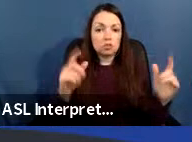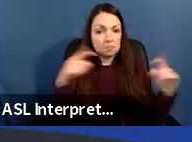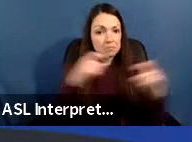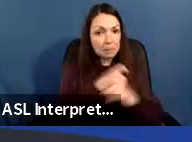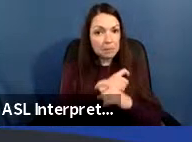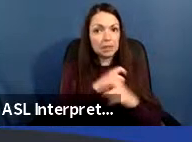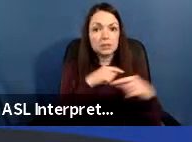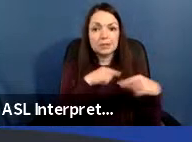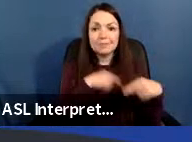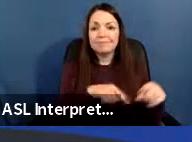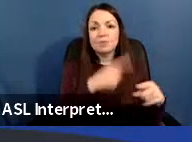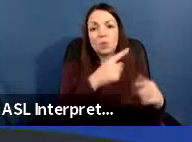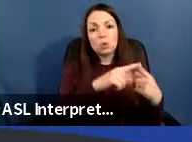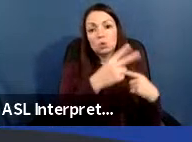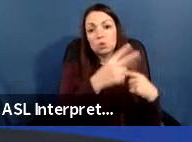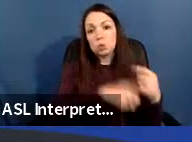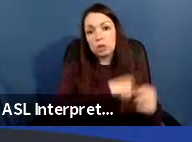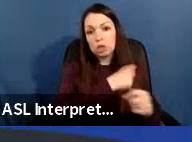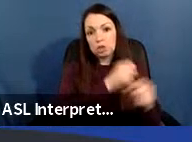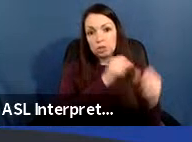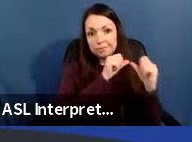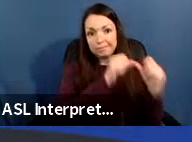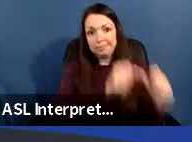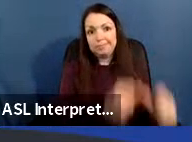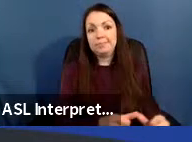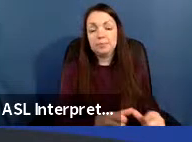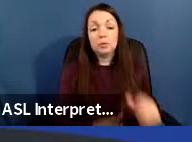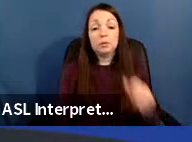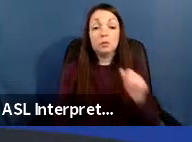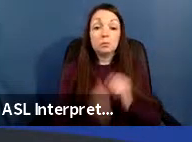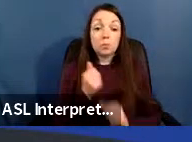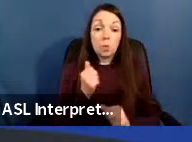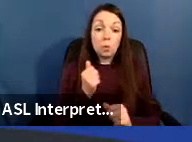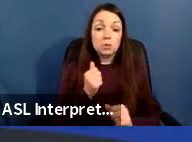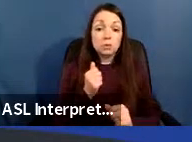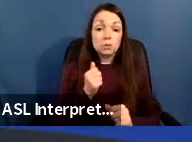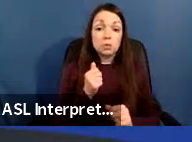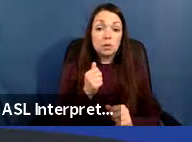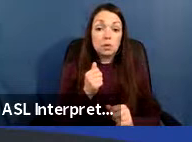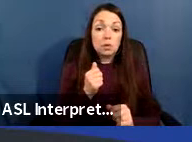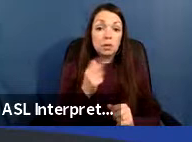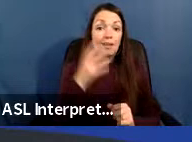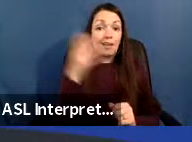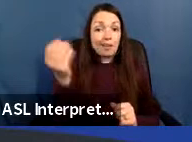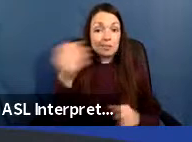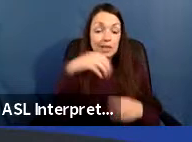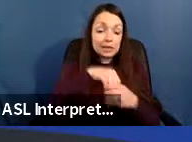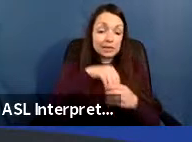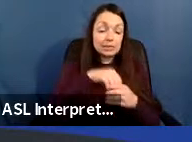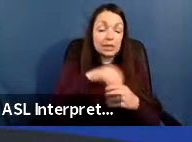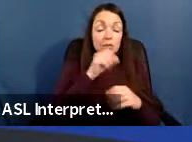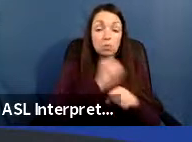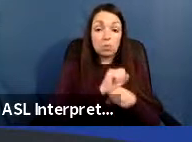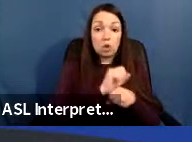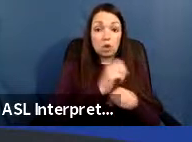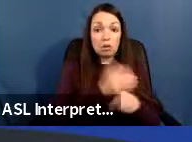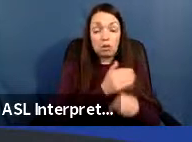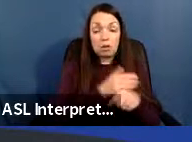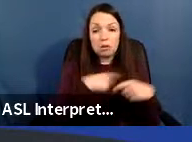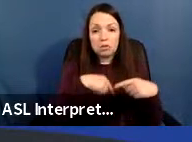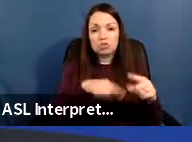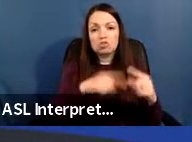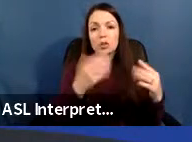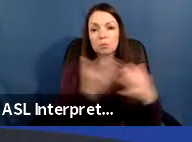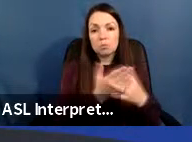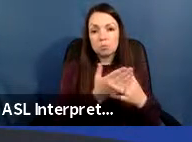over 1 to 2 years, with the bulk of the exterior and the interior work completed over summer breaks.